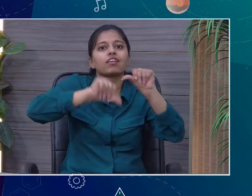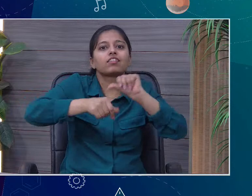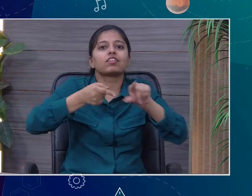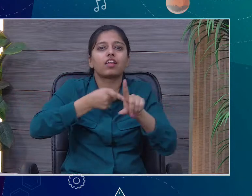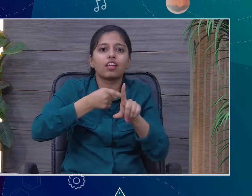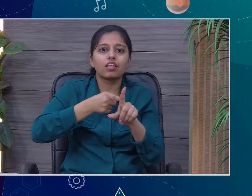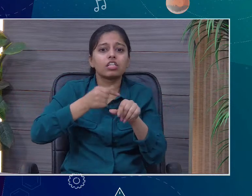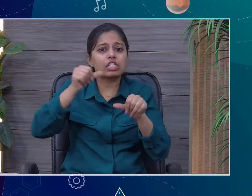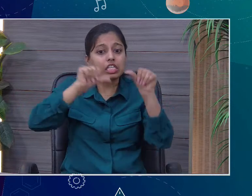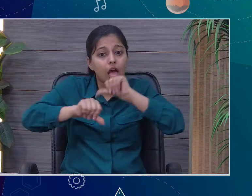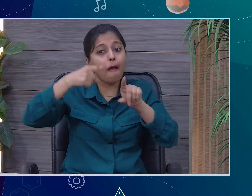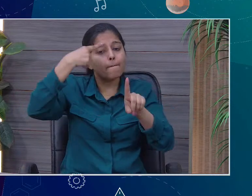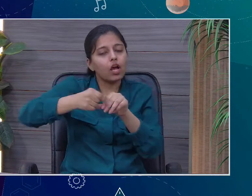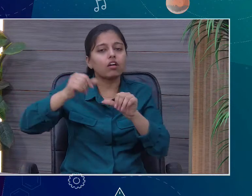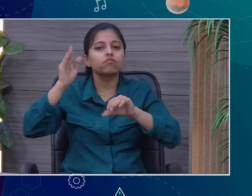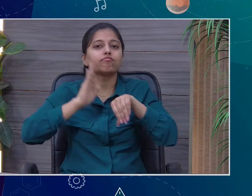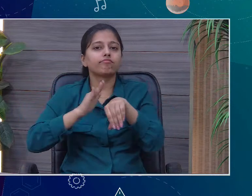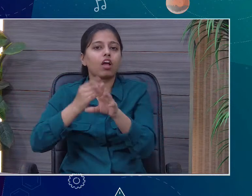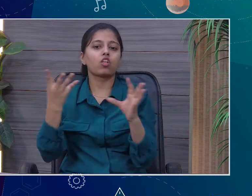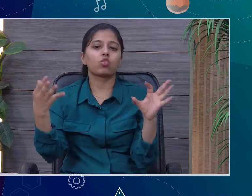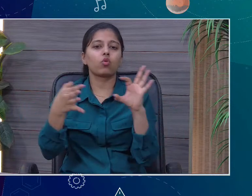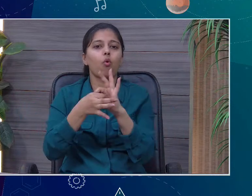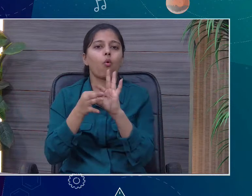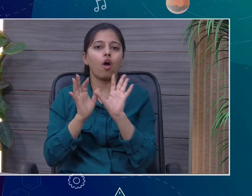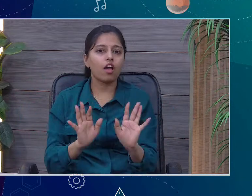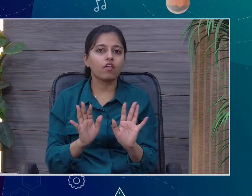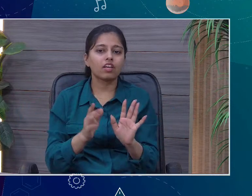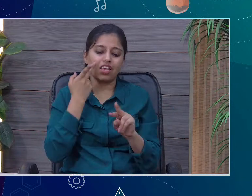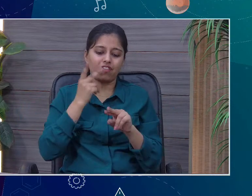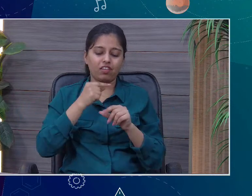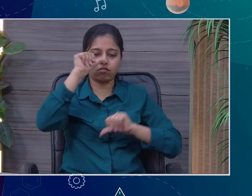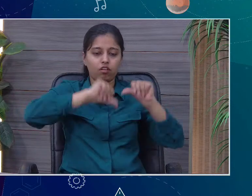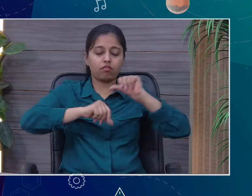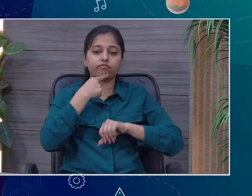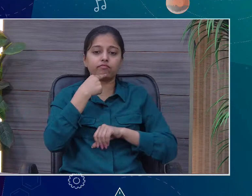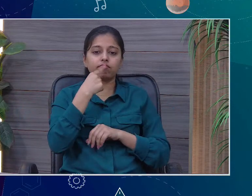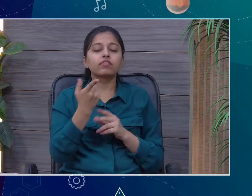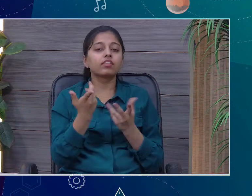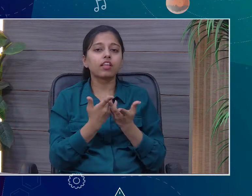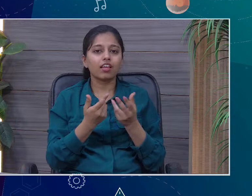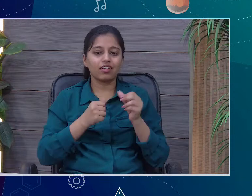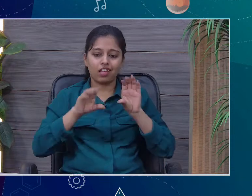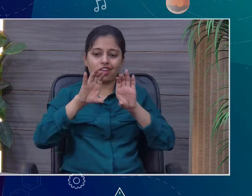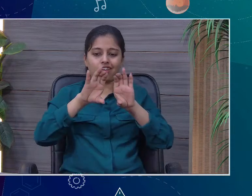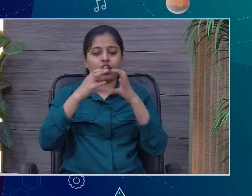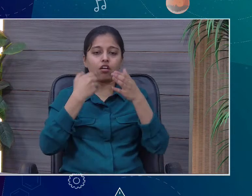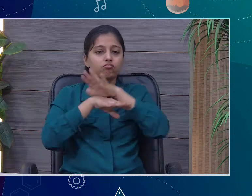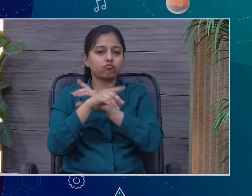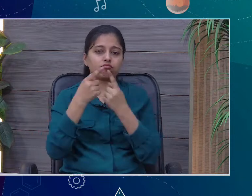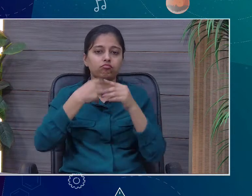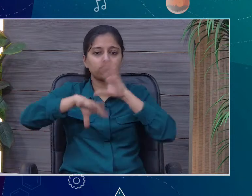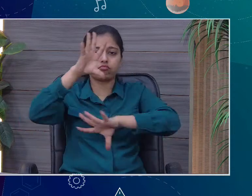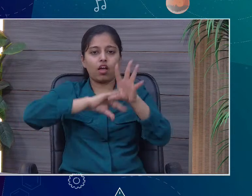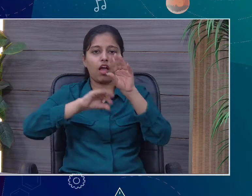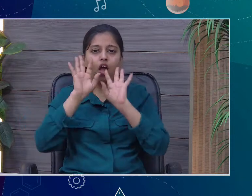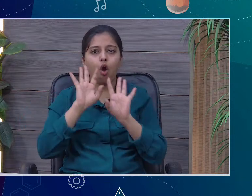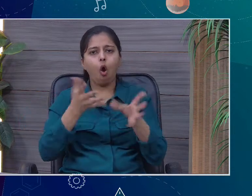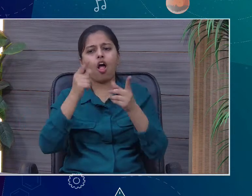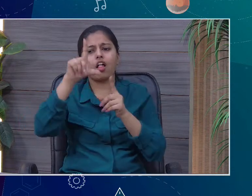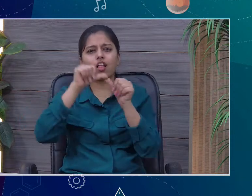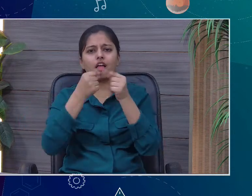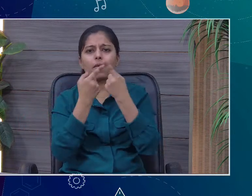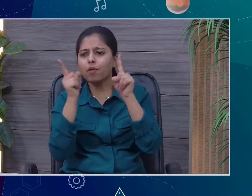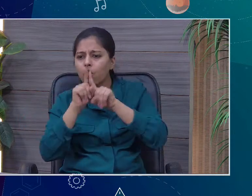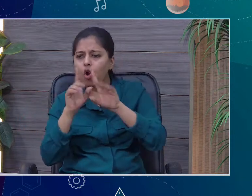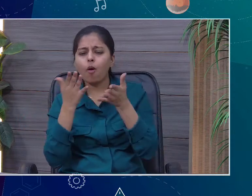with their experiences. Means if we say in science we are learning it only in the class and or in the lab or through